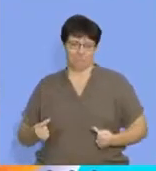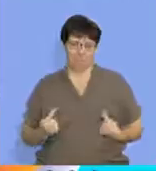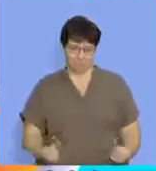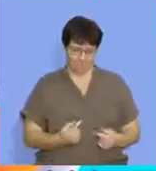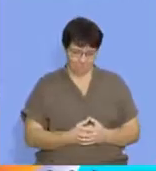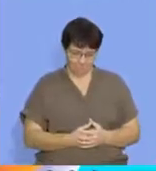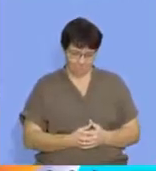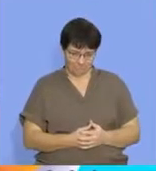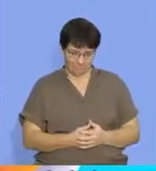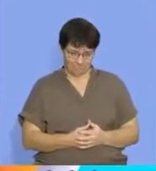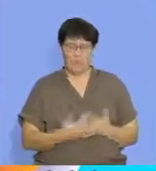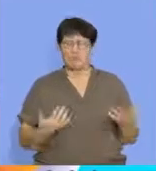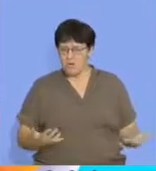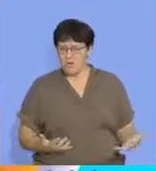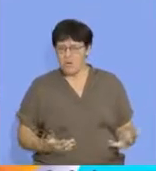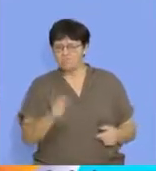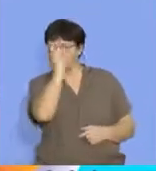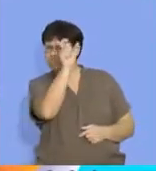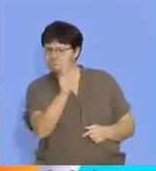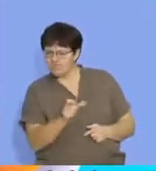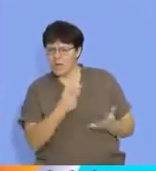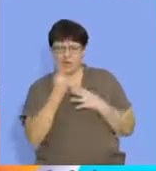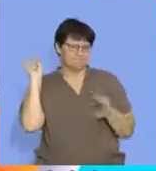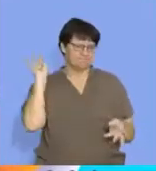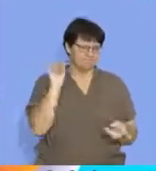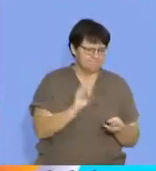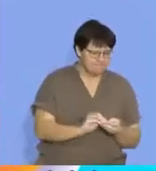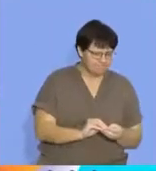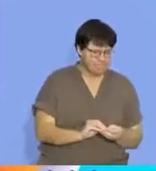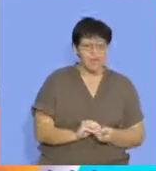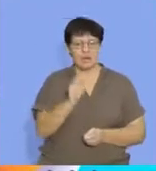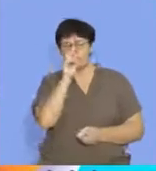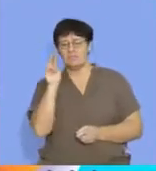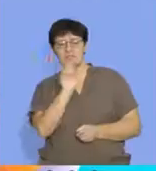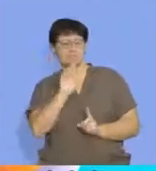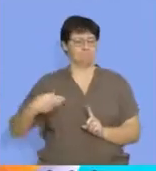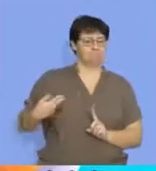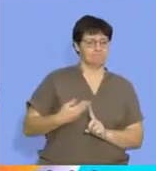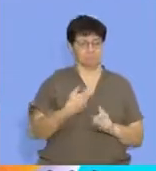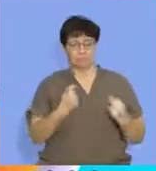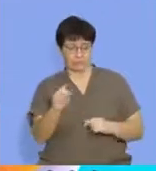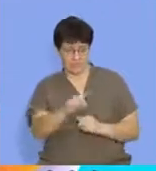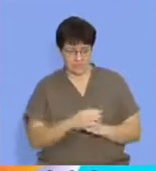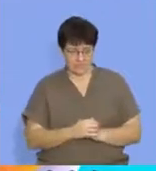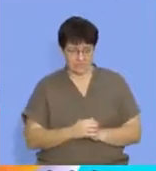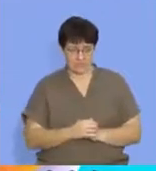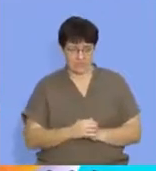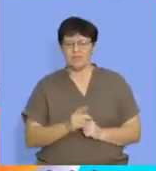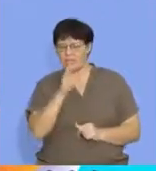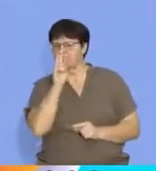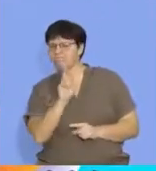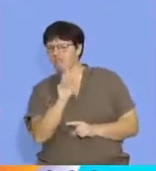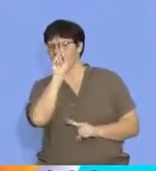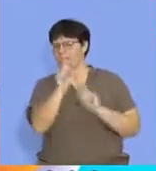get those terms going, right? Just a little bit of a recap. Let's see what have we done so far, and then we're going to work on a